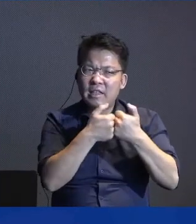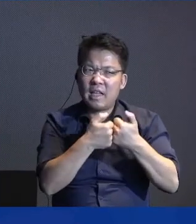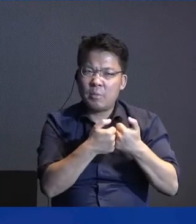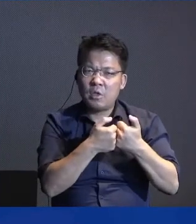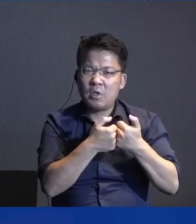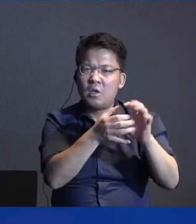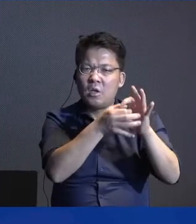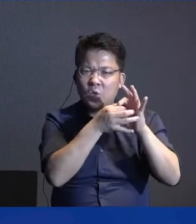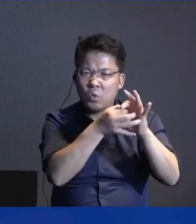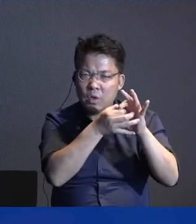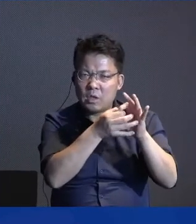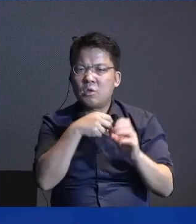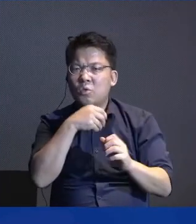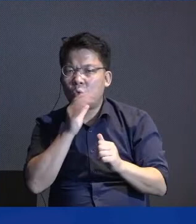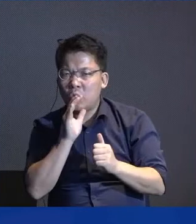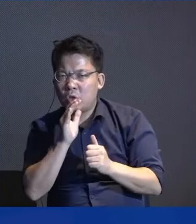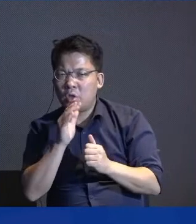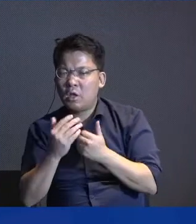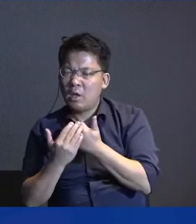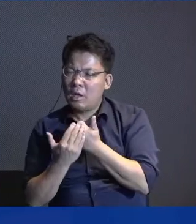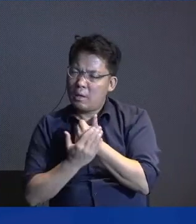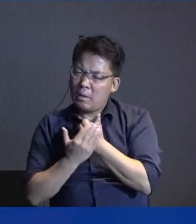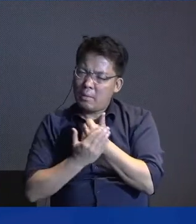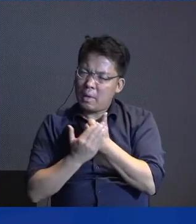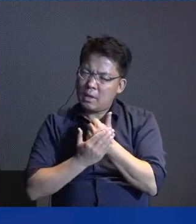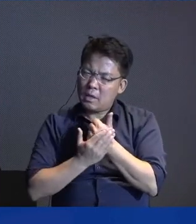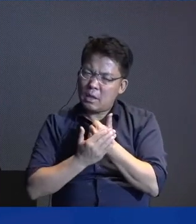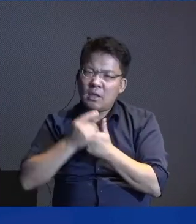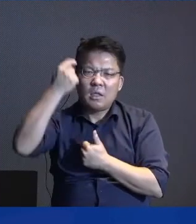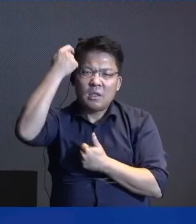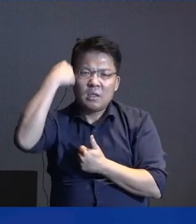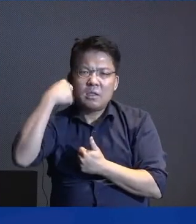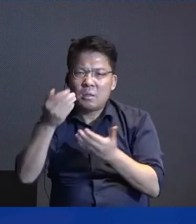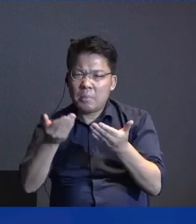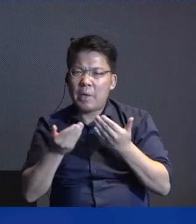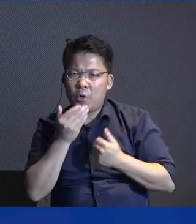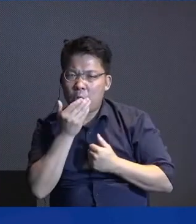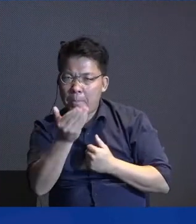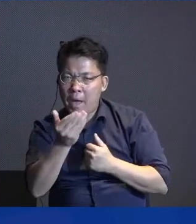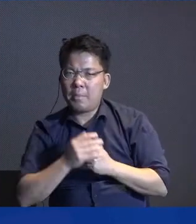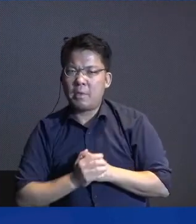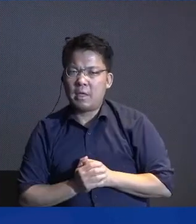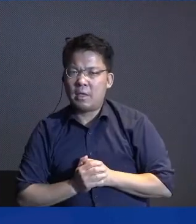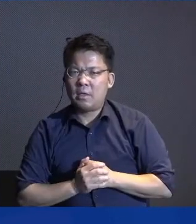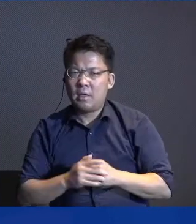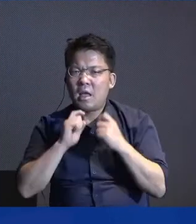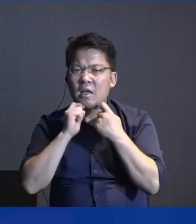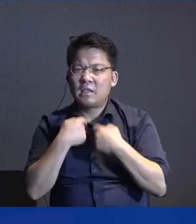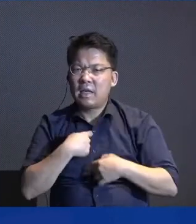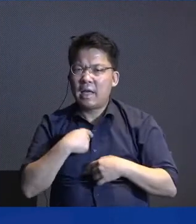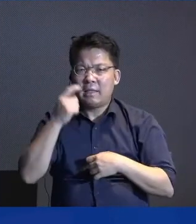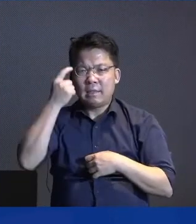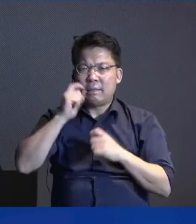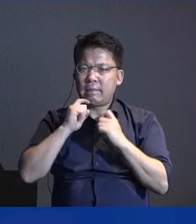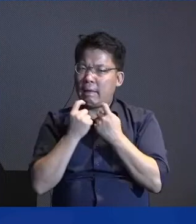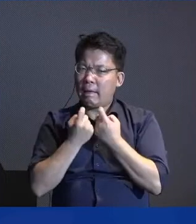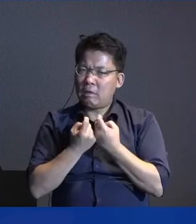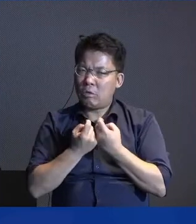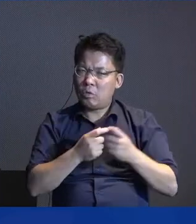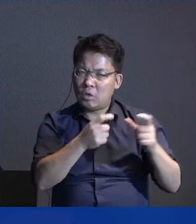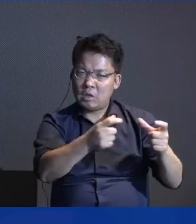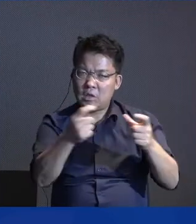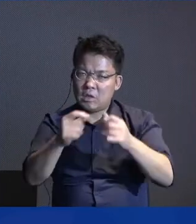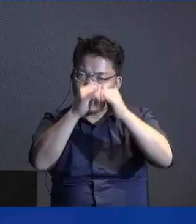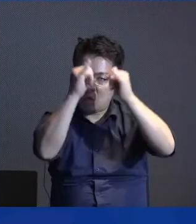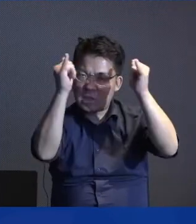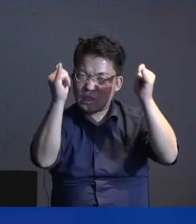better way. But I think personally, I believe that community level